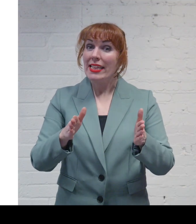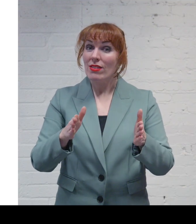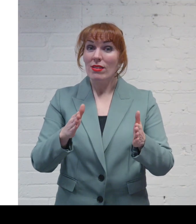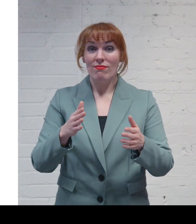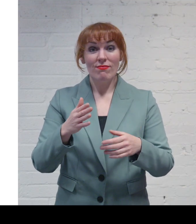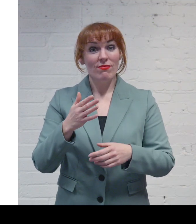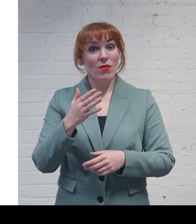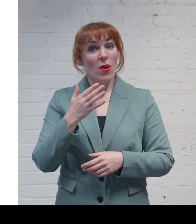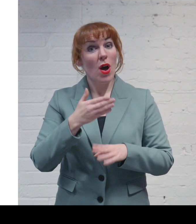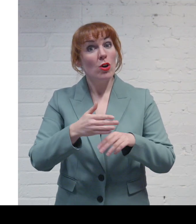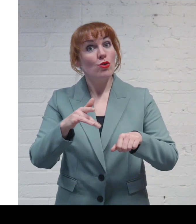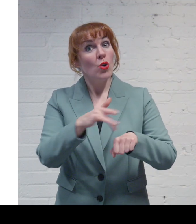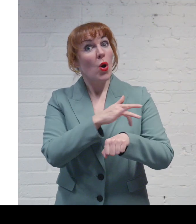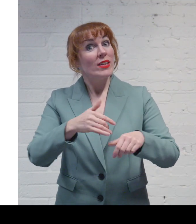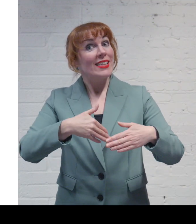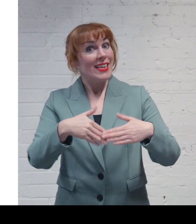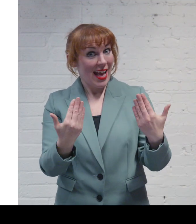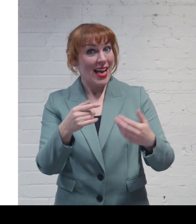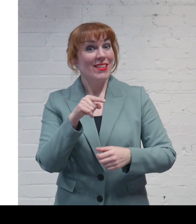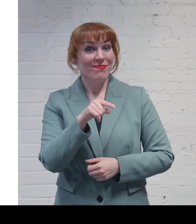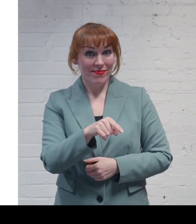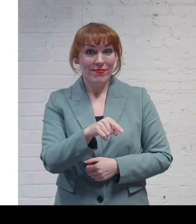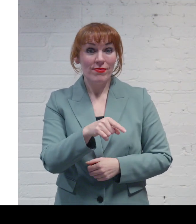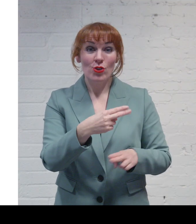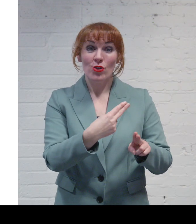Our box office opening hours are